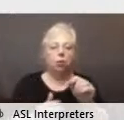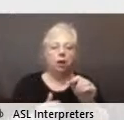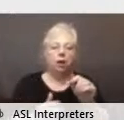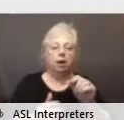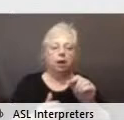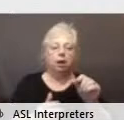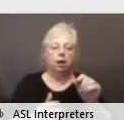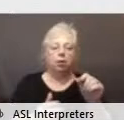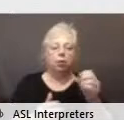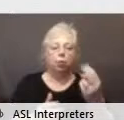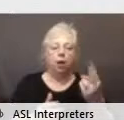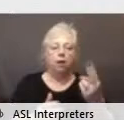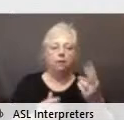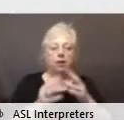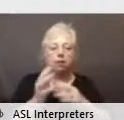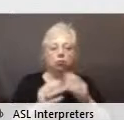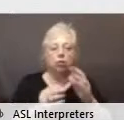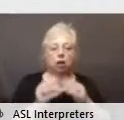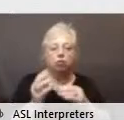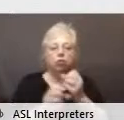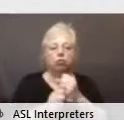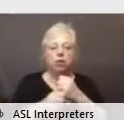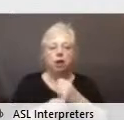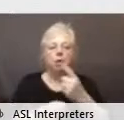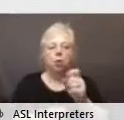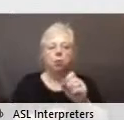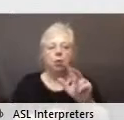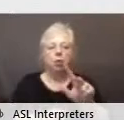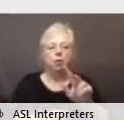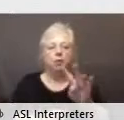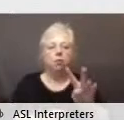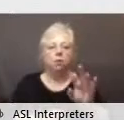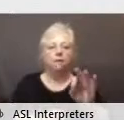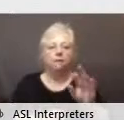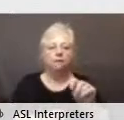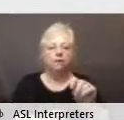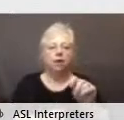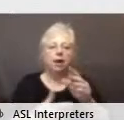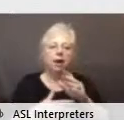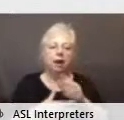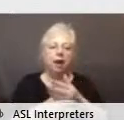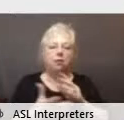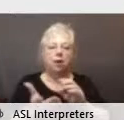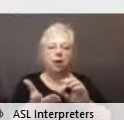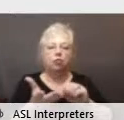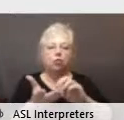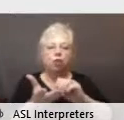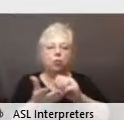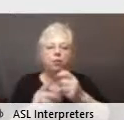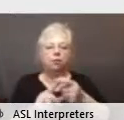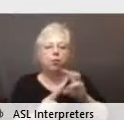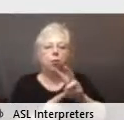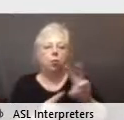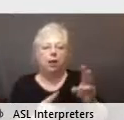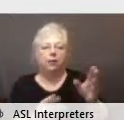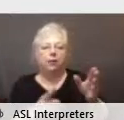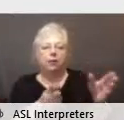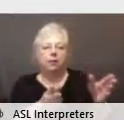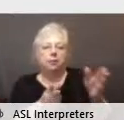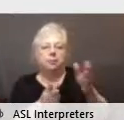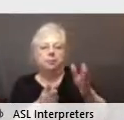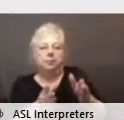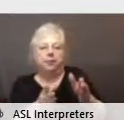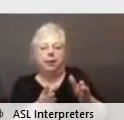2012 home construction created a 1.34 foot average encroachment to the west side yard, unknown